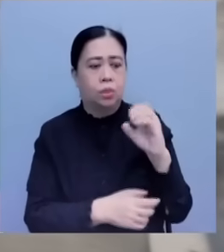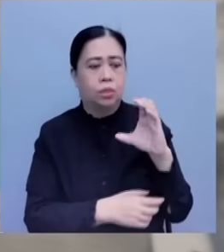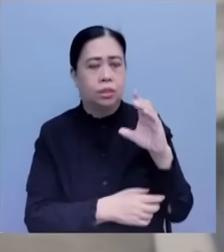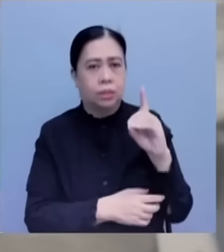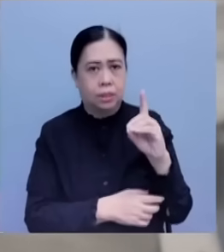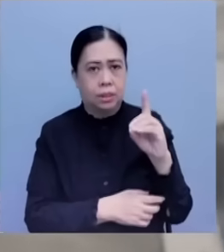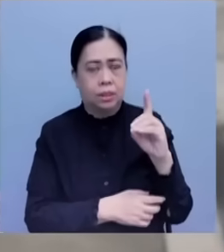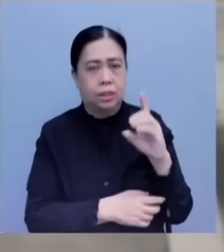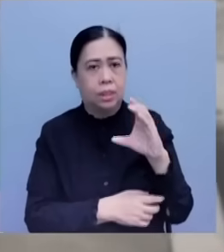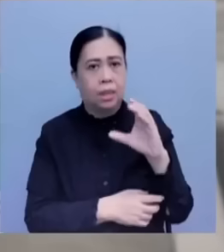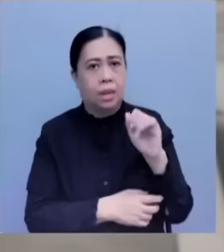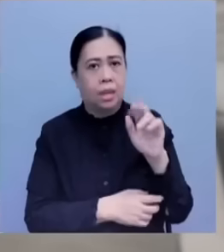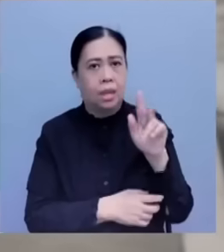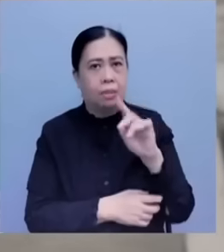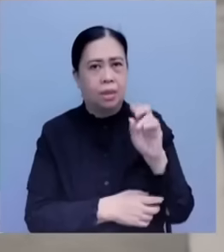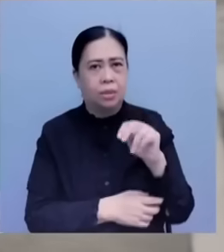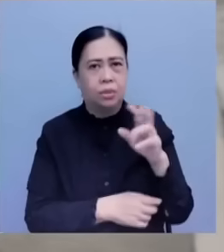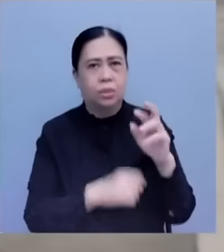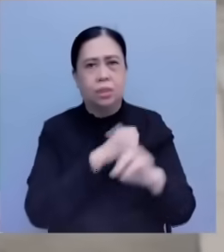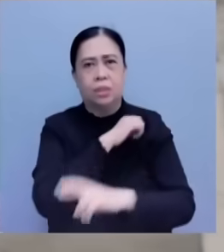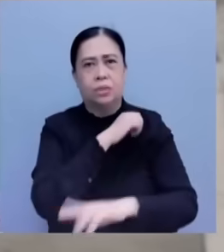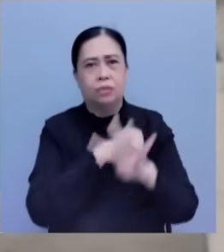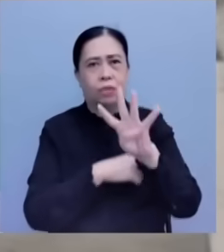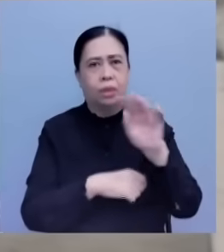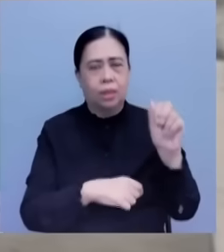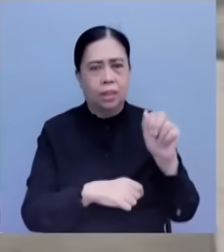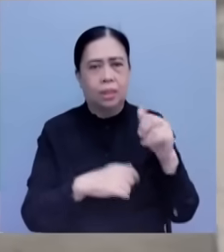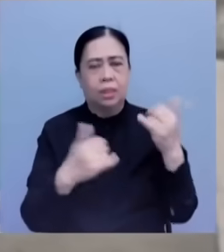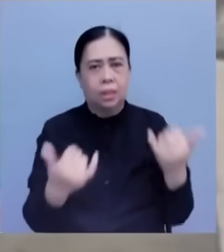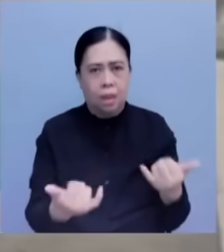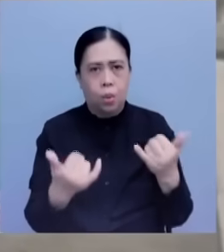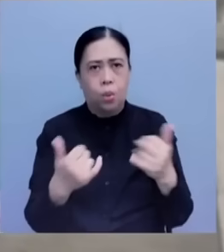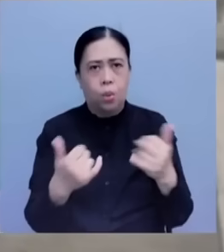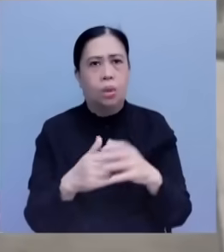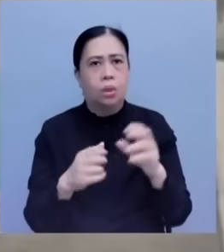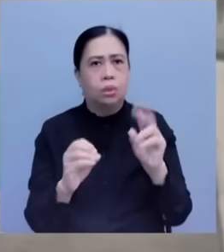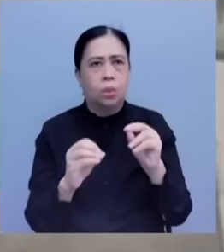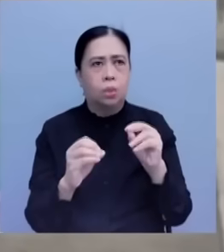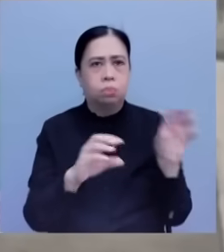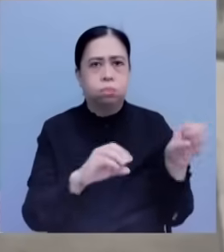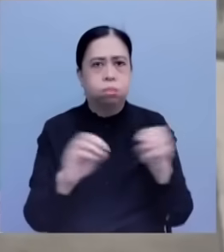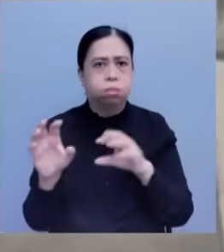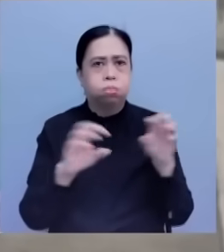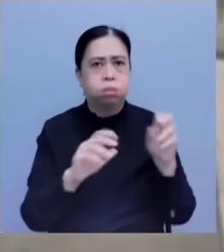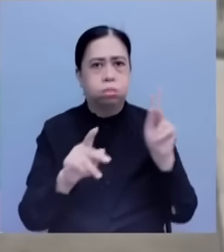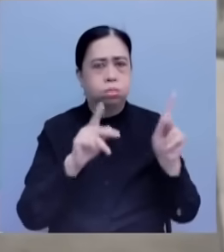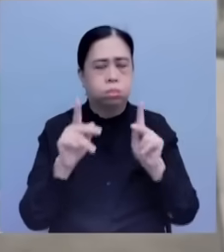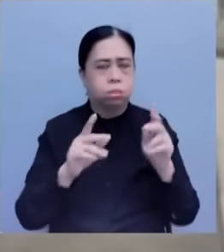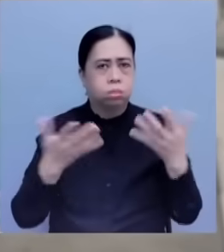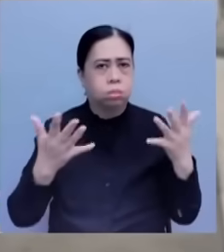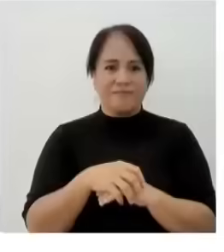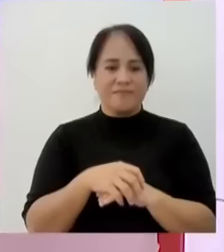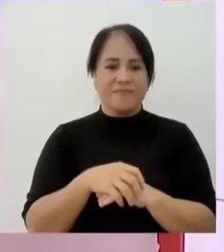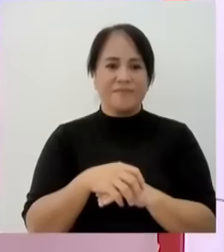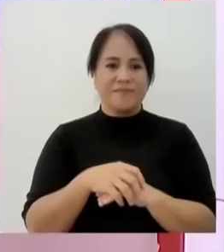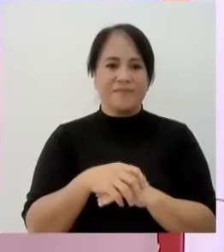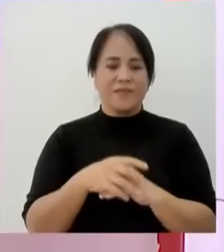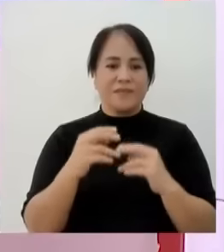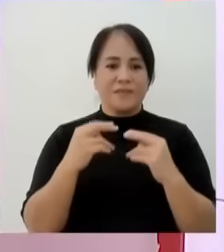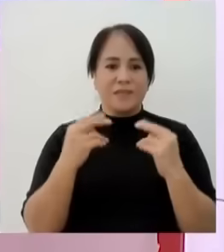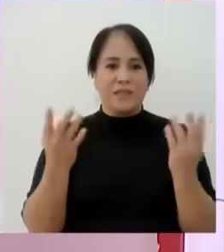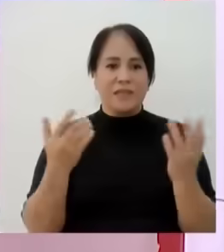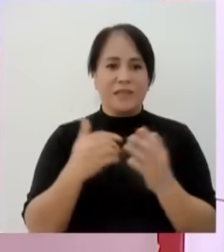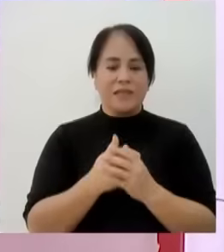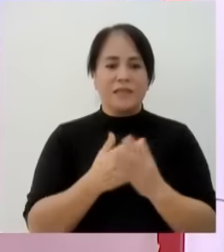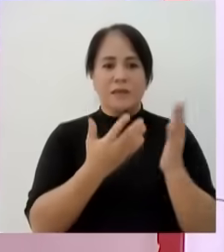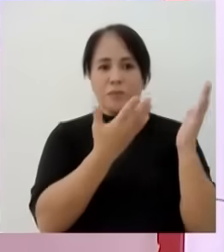Calabarzon, informed us via text message that right now there are no evacuation yet in the region. A delegation from